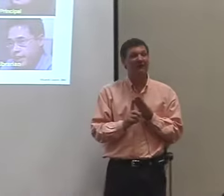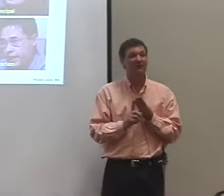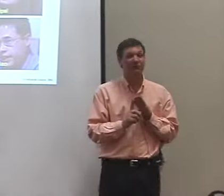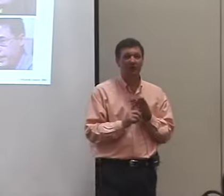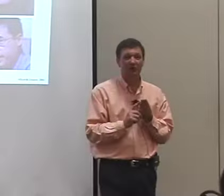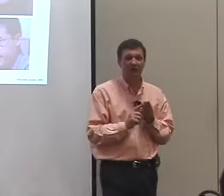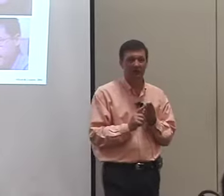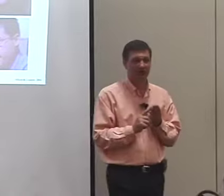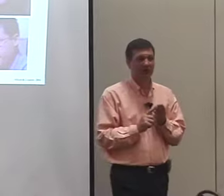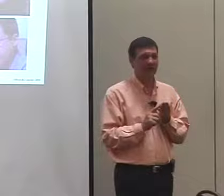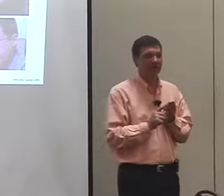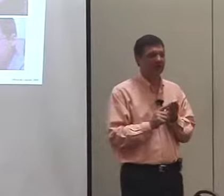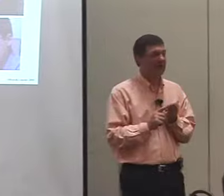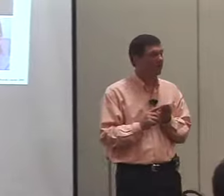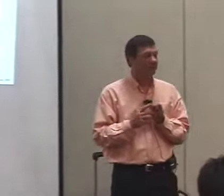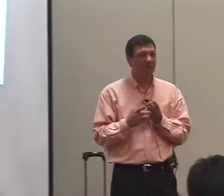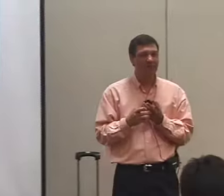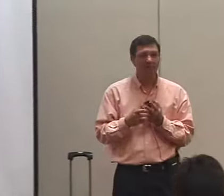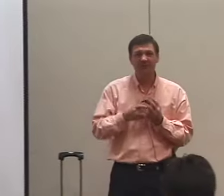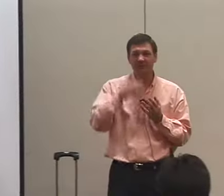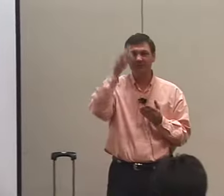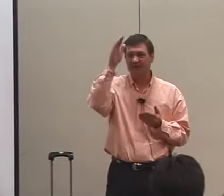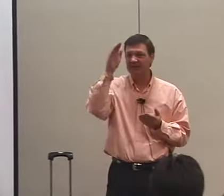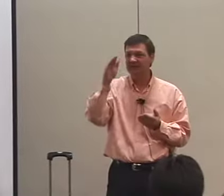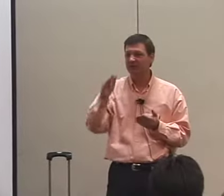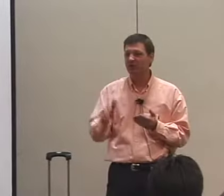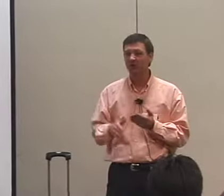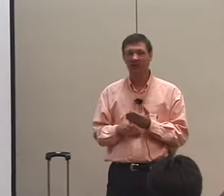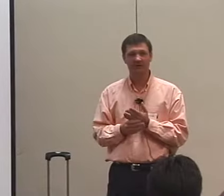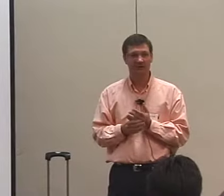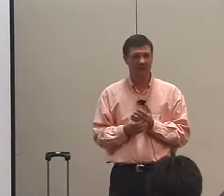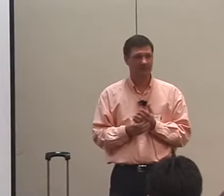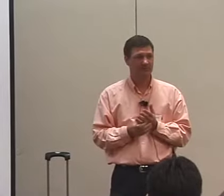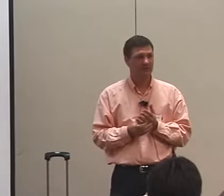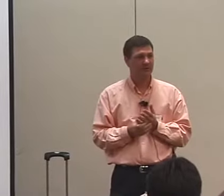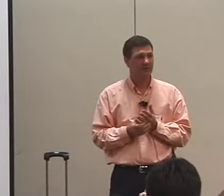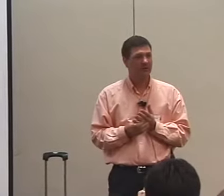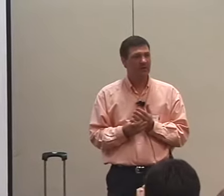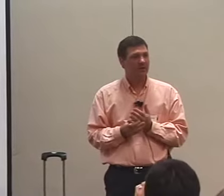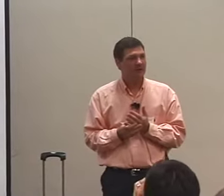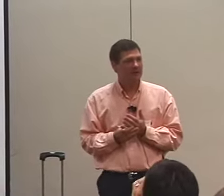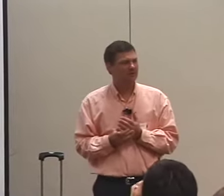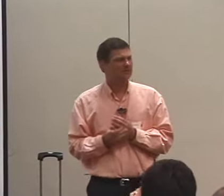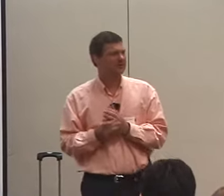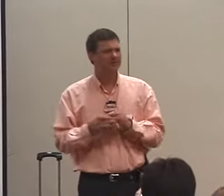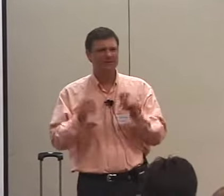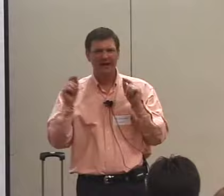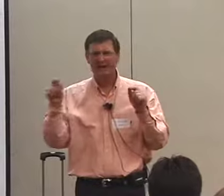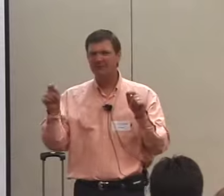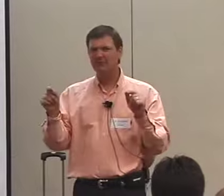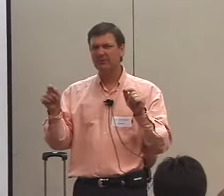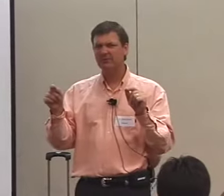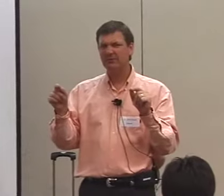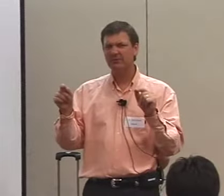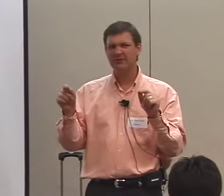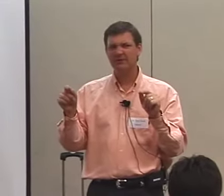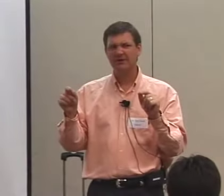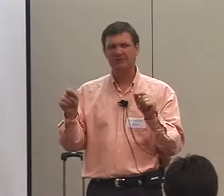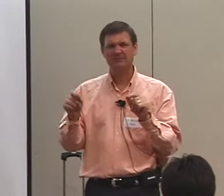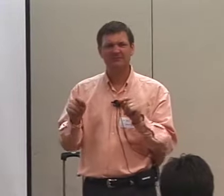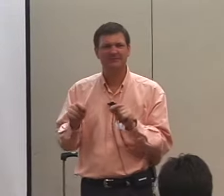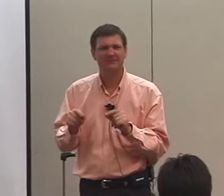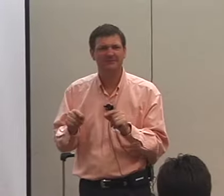we have a protocol, a piece of paper or something that leads us through what we're going to do. Now, did I give them a piece of paper